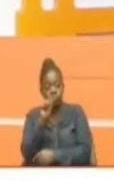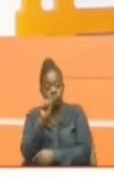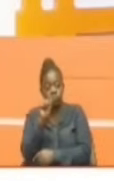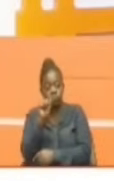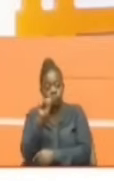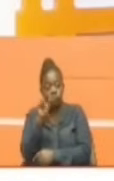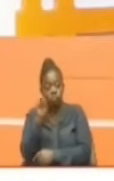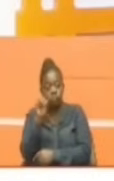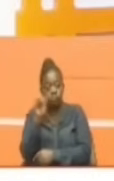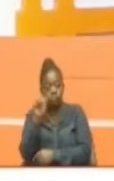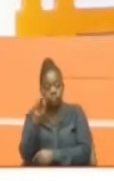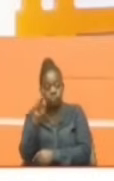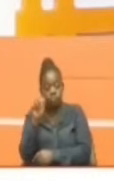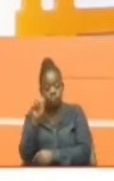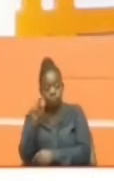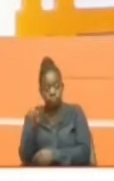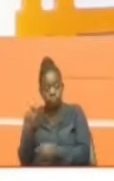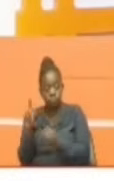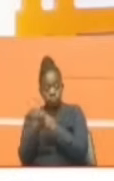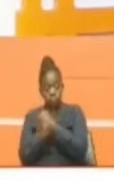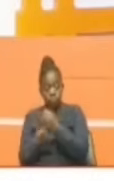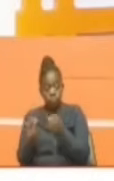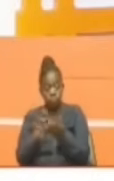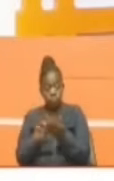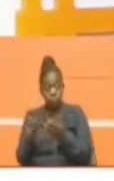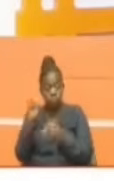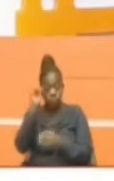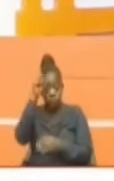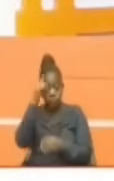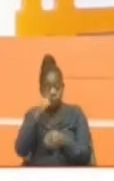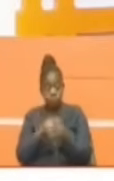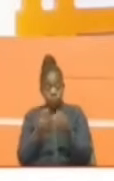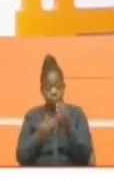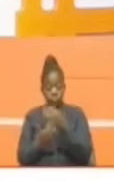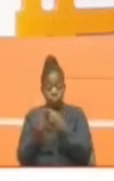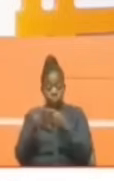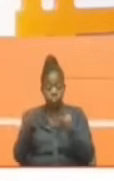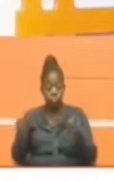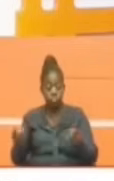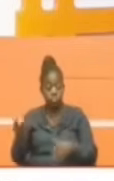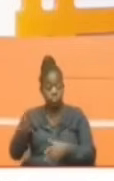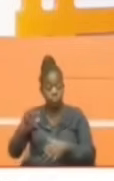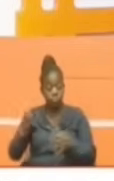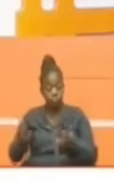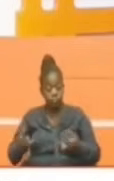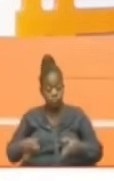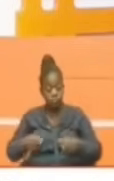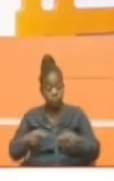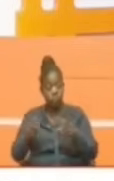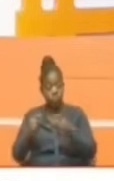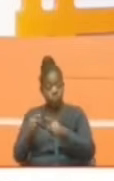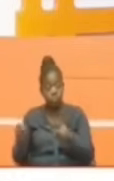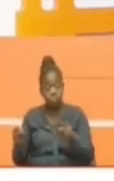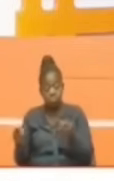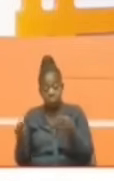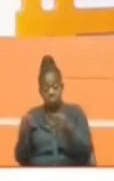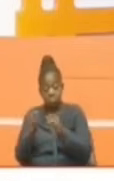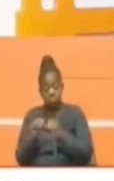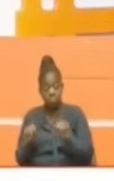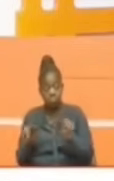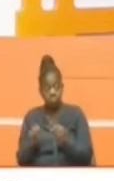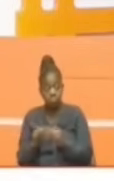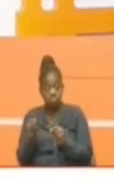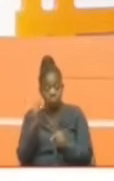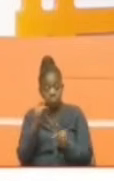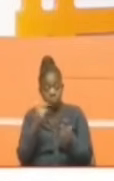disitulikiti e Masaka abawuniikiridde obudde okukyanga wetonzeewo muggo gw'enjawulo gubadde gutaliiwo. Kino